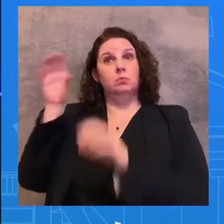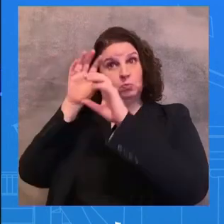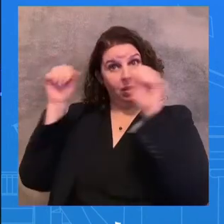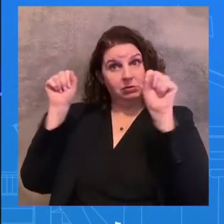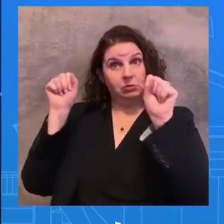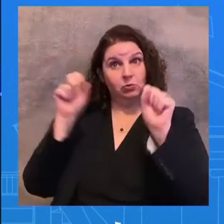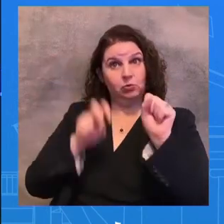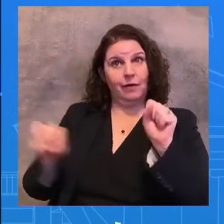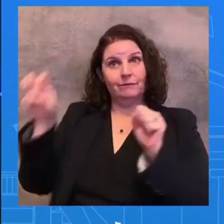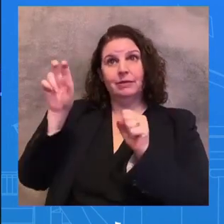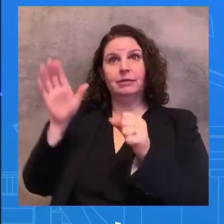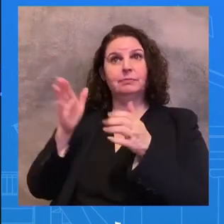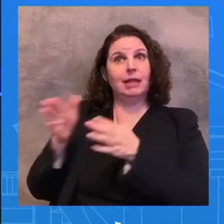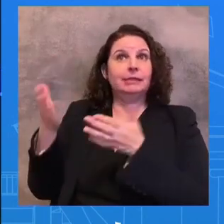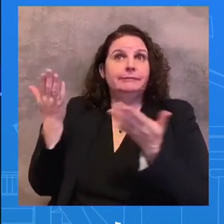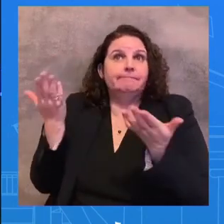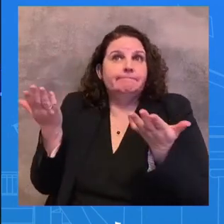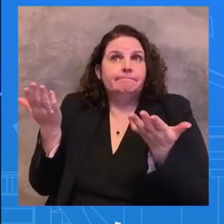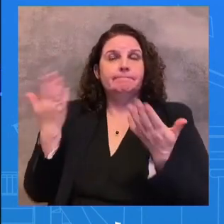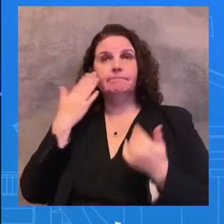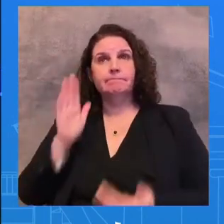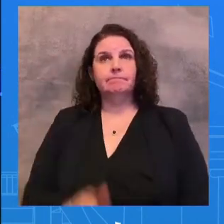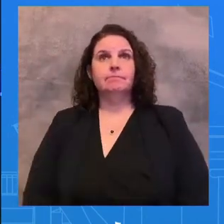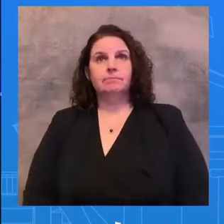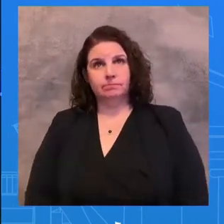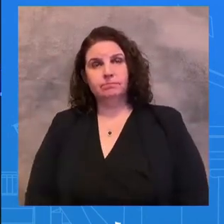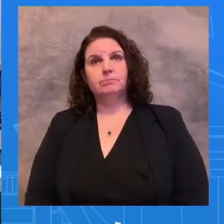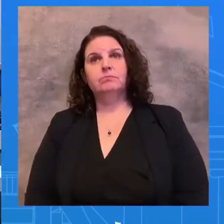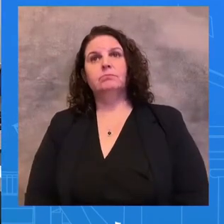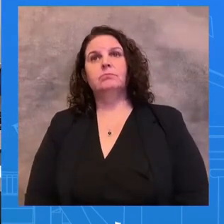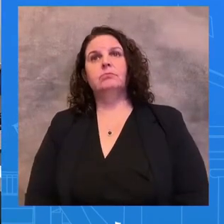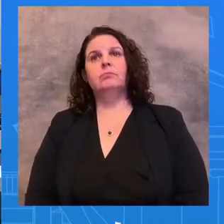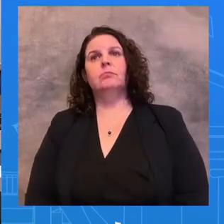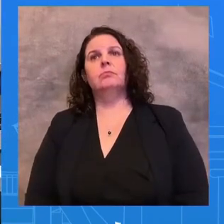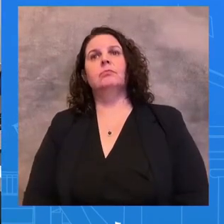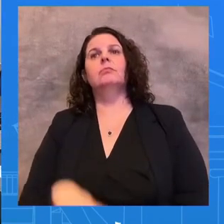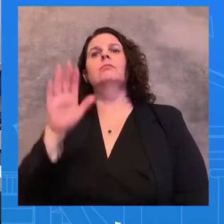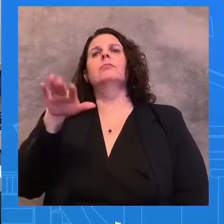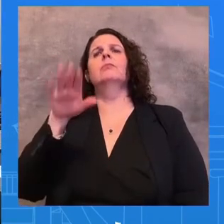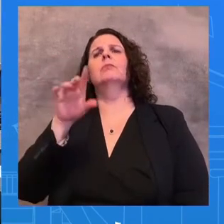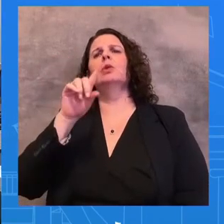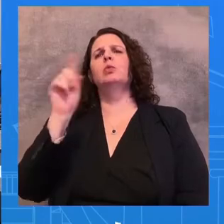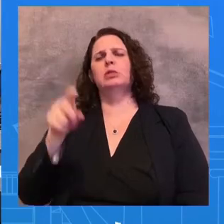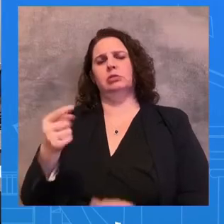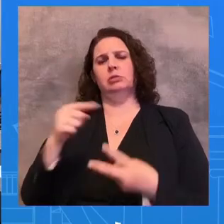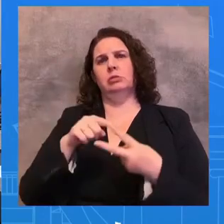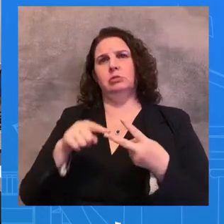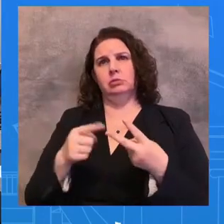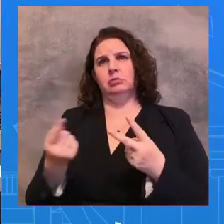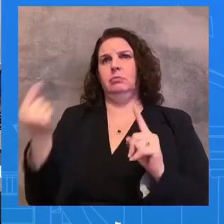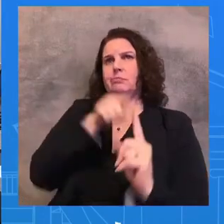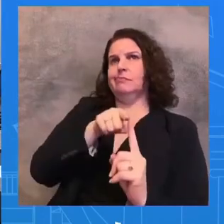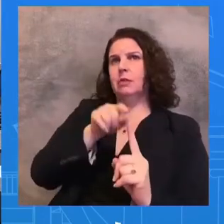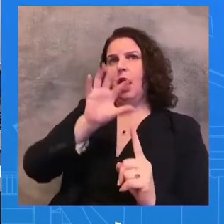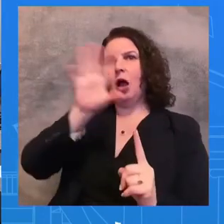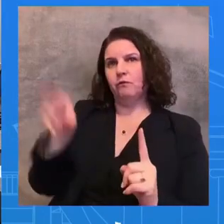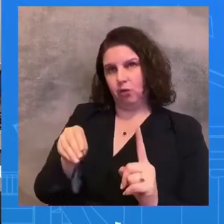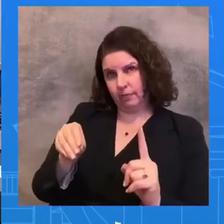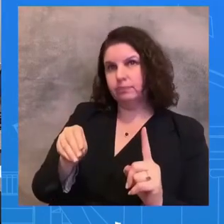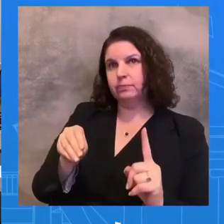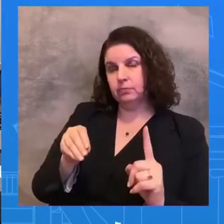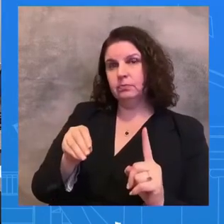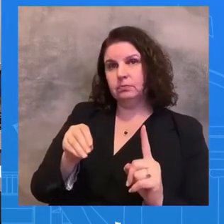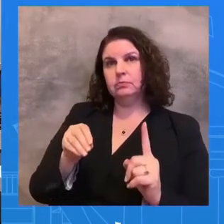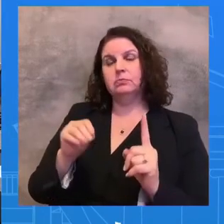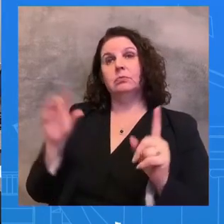back to Africa for two questions? Yes, one, you may. There you go. On President Ruto, there has been he